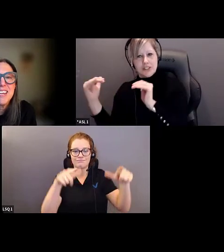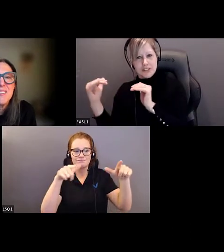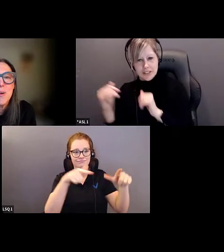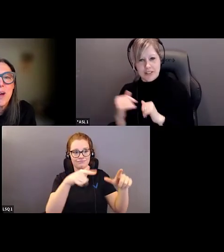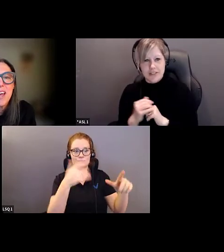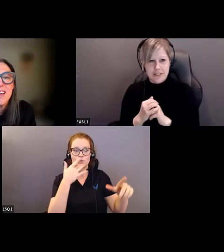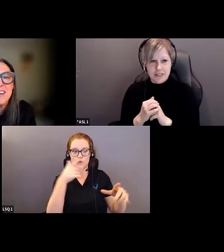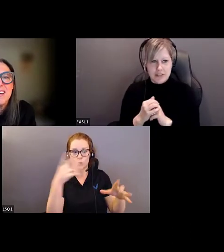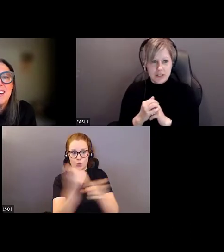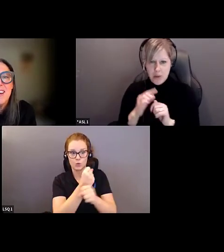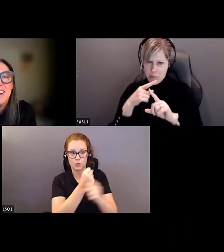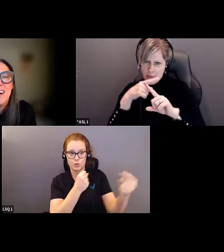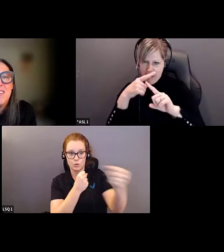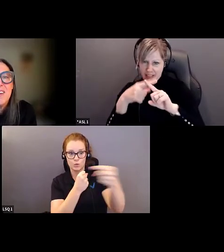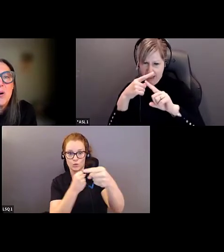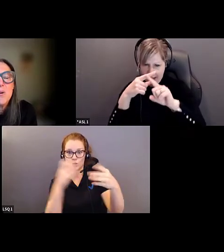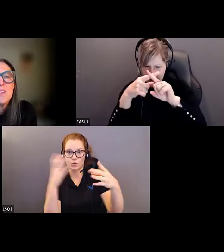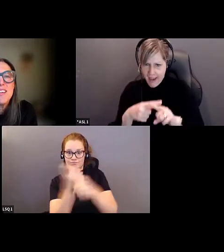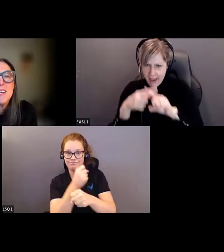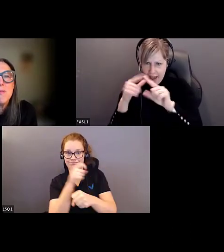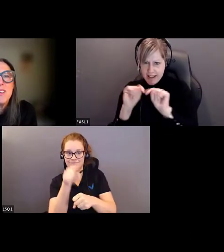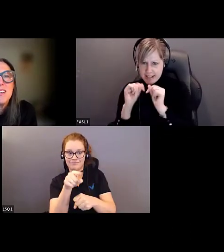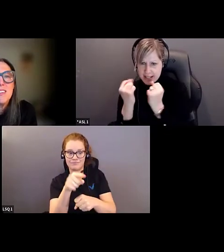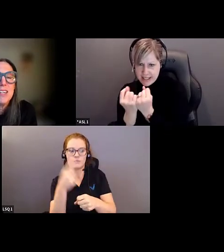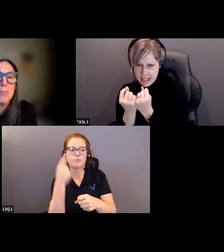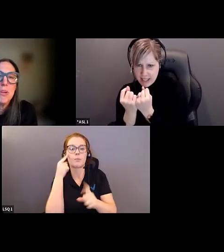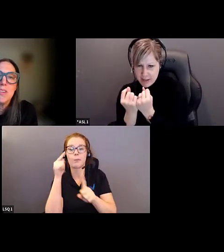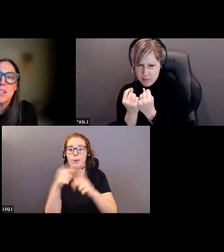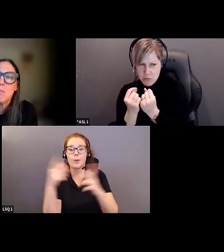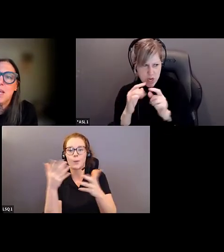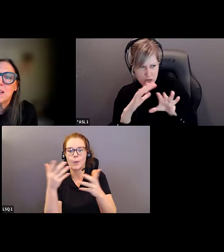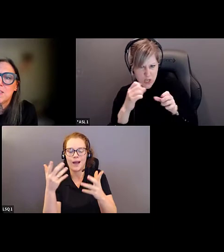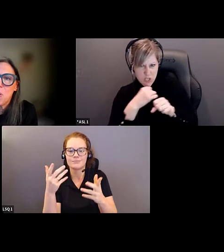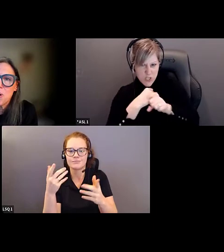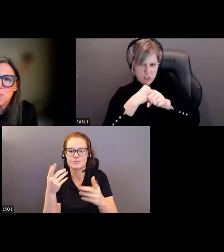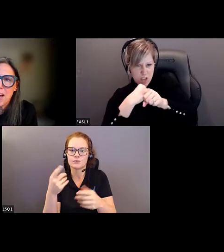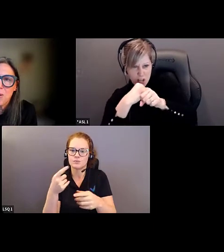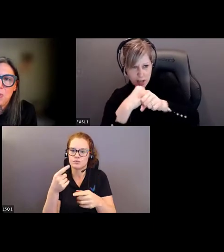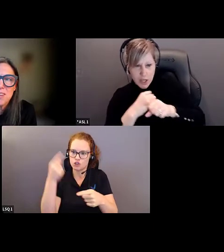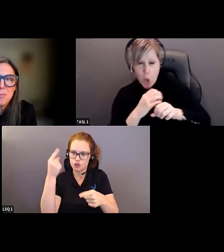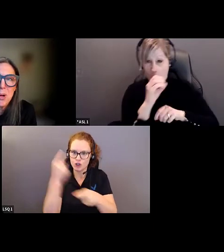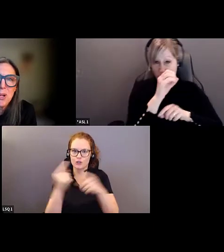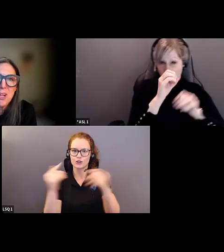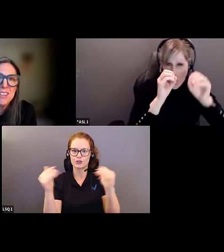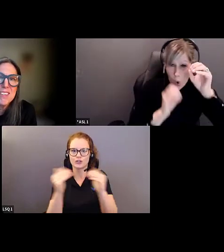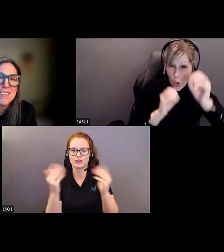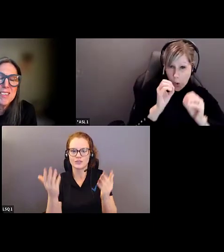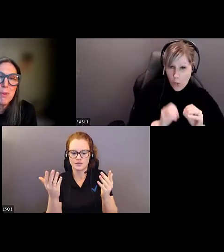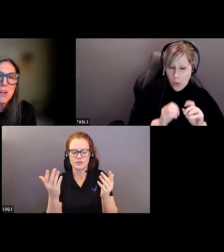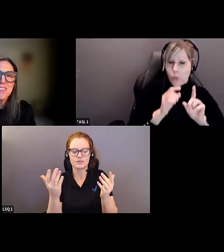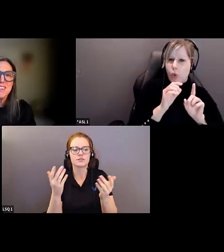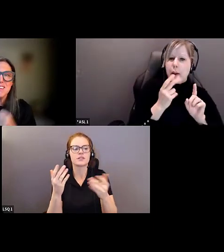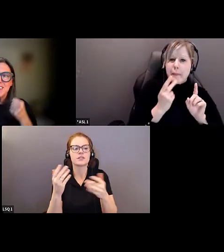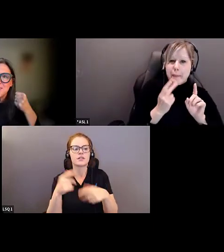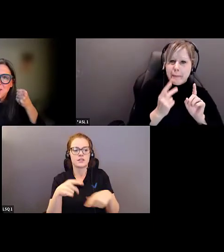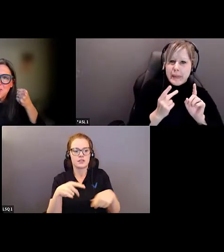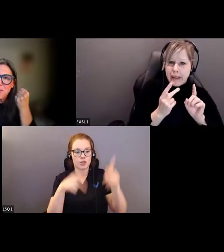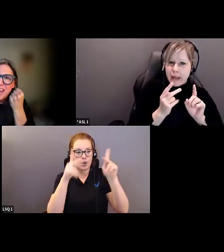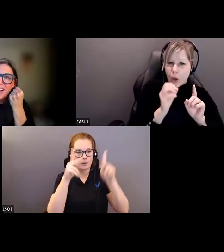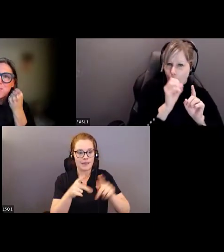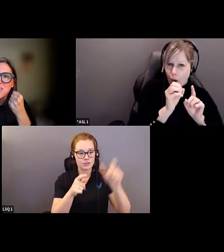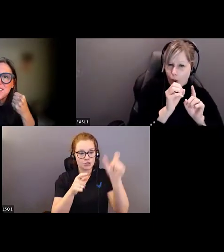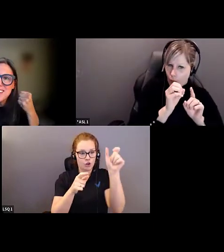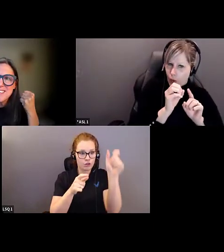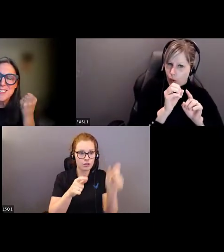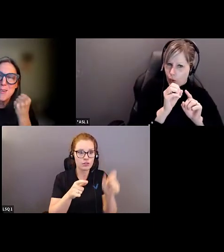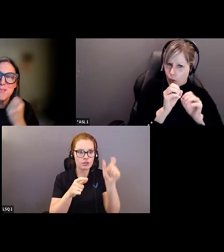X's, getting in their way. On the O's team, we see the little person in pink, the quarterback, holding the ball. This is the person with the